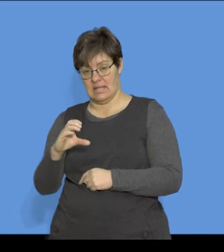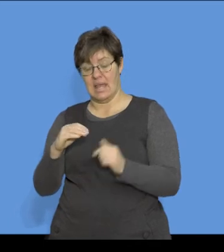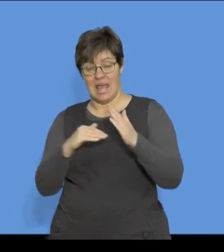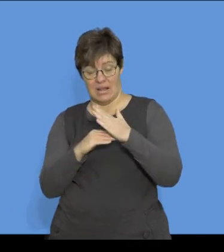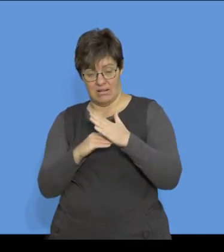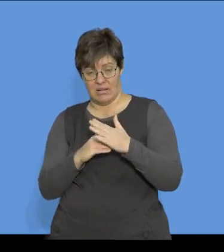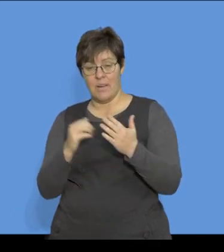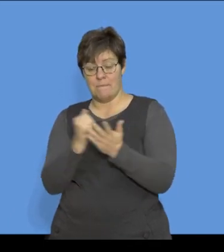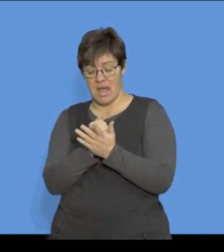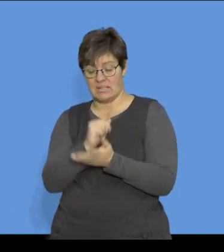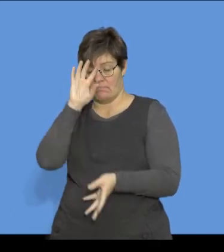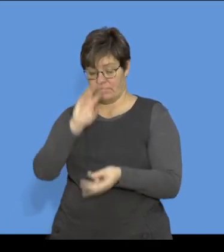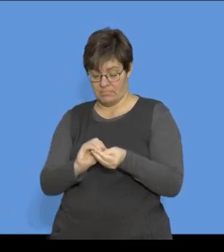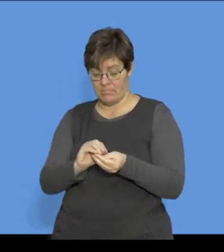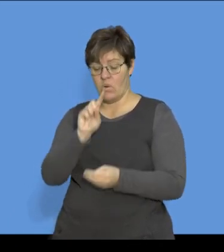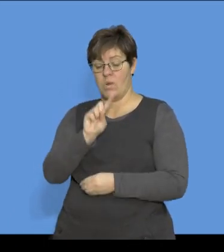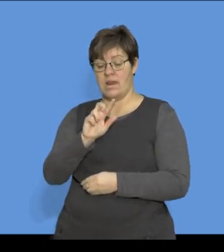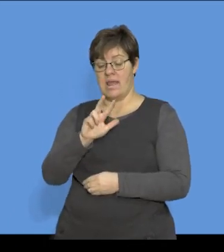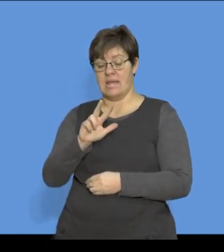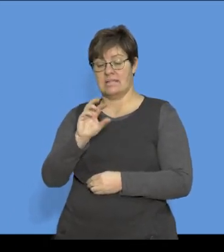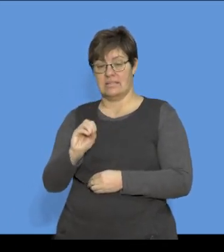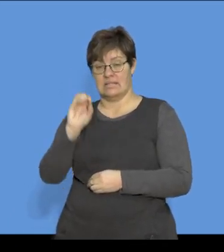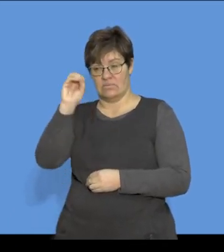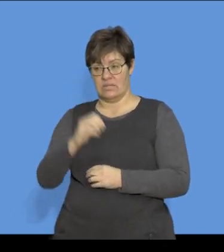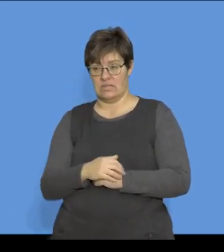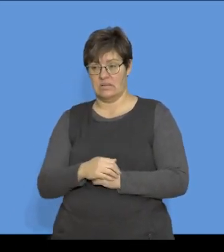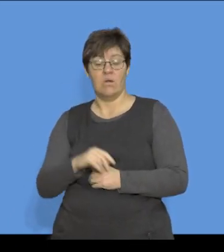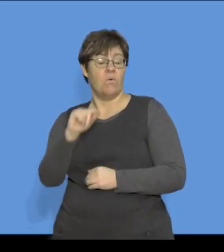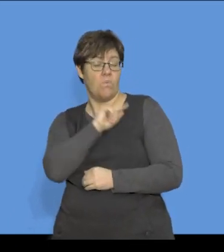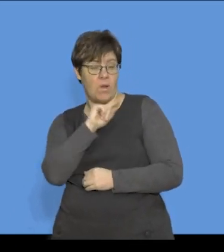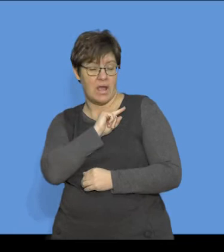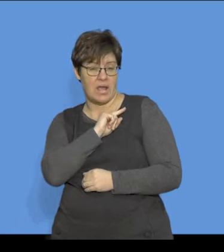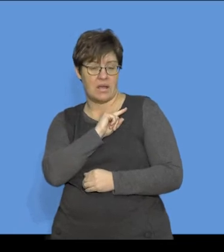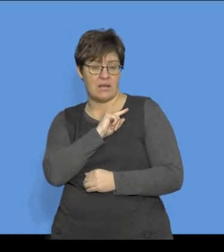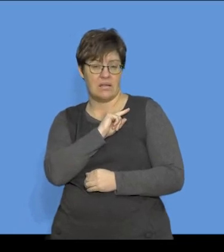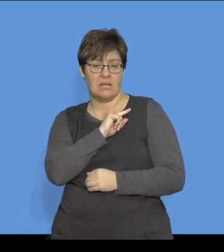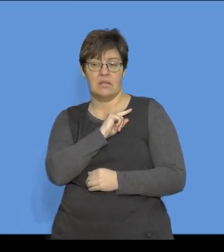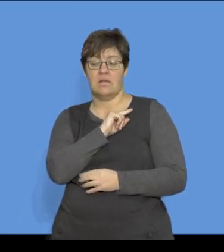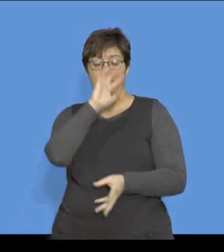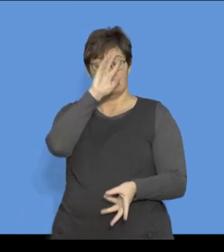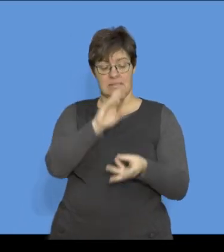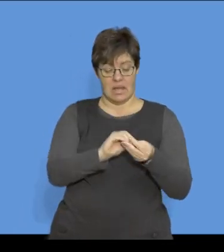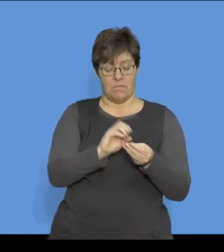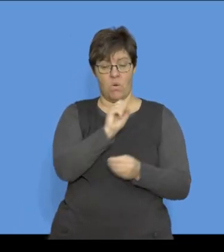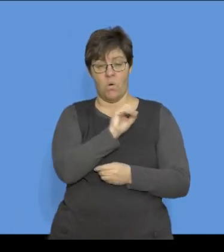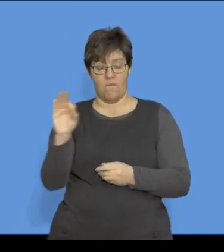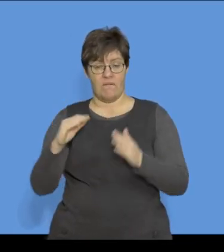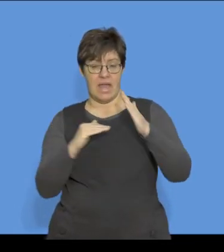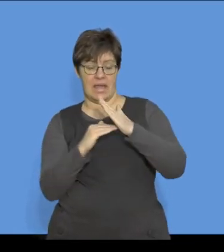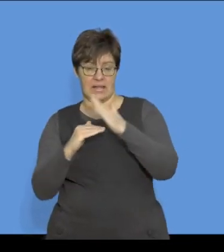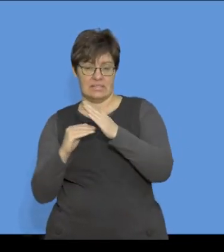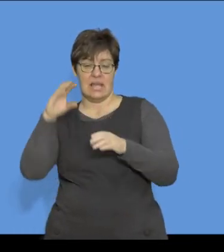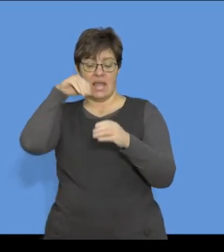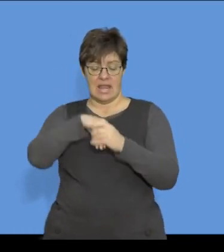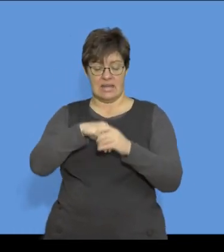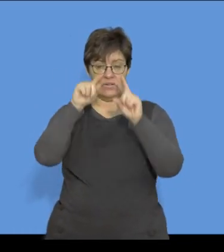to 180 degrees. And my reason for this is sum of angles in a